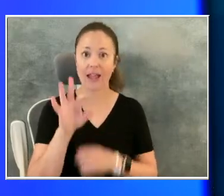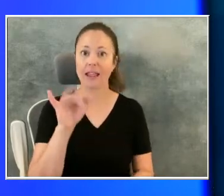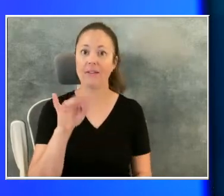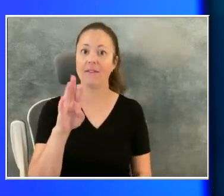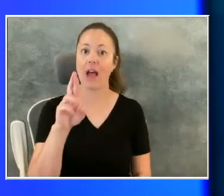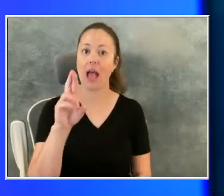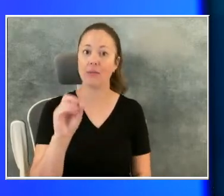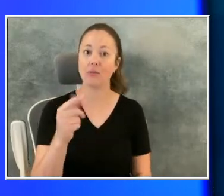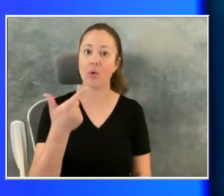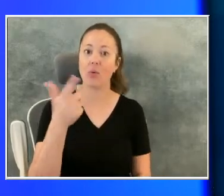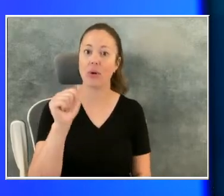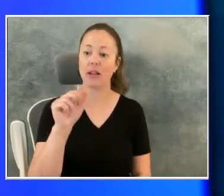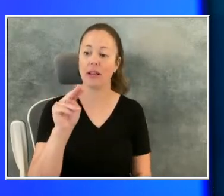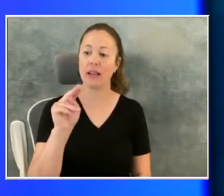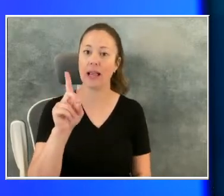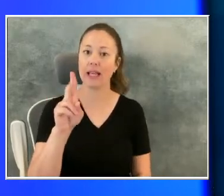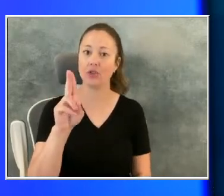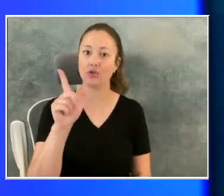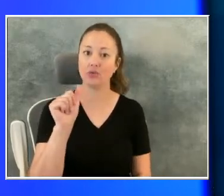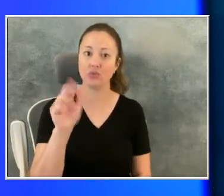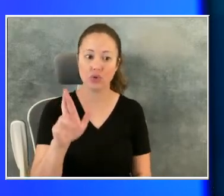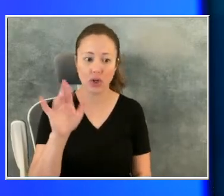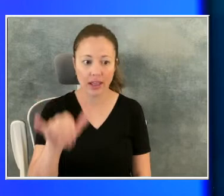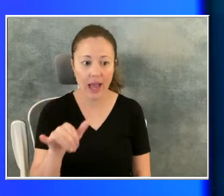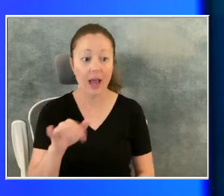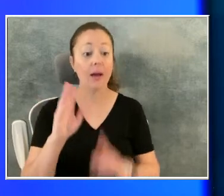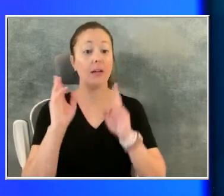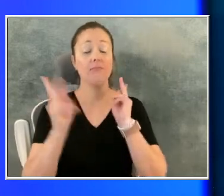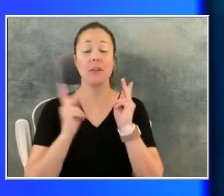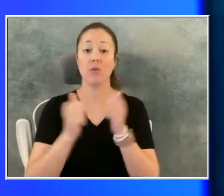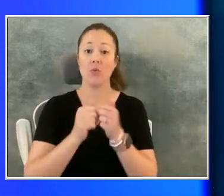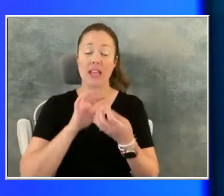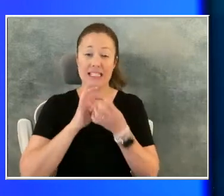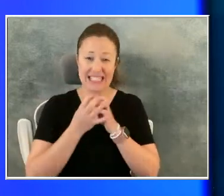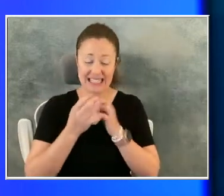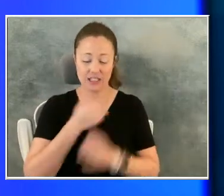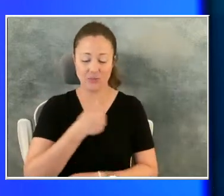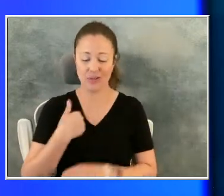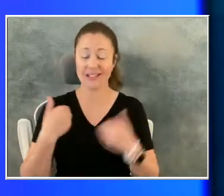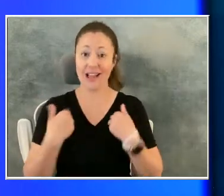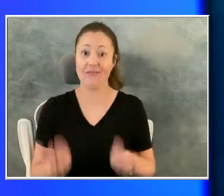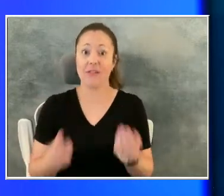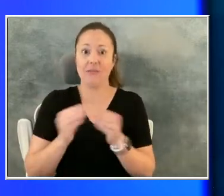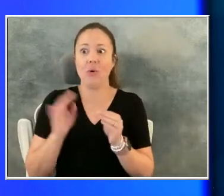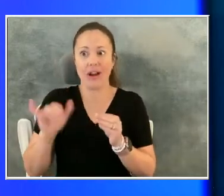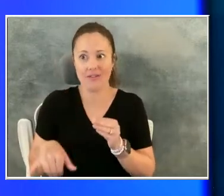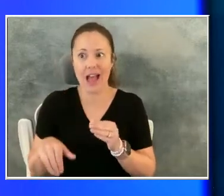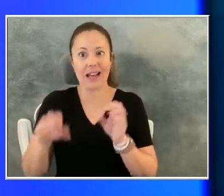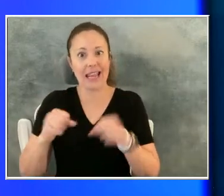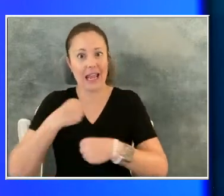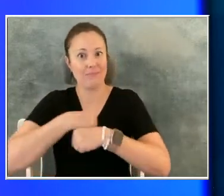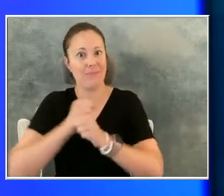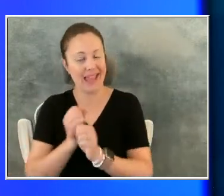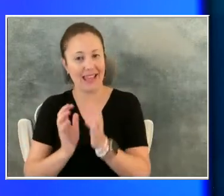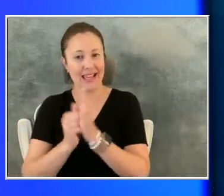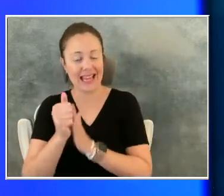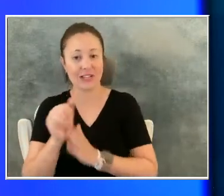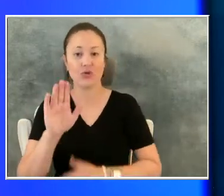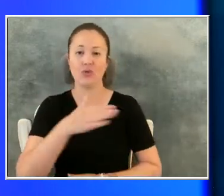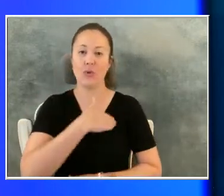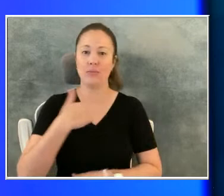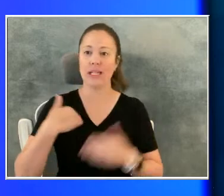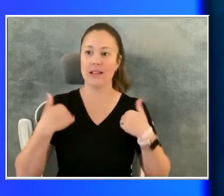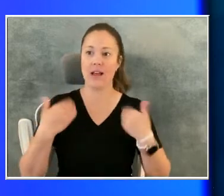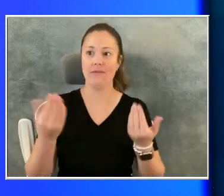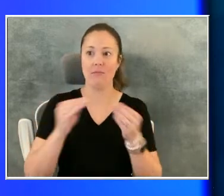patients who have dense breasts have more of that tissue that can make cancer. So their breasts essentially have more opportunities for breast